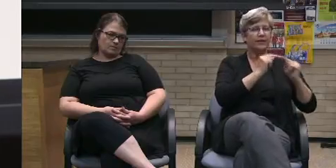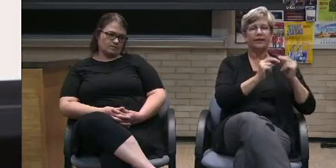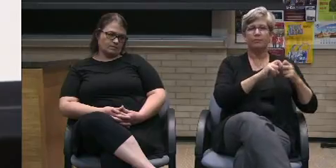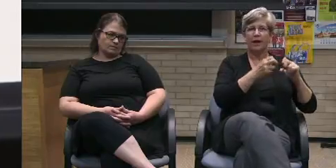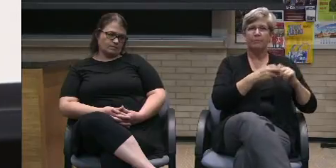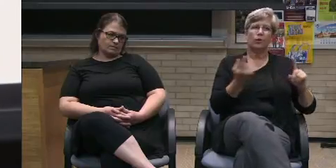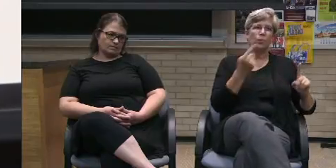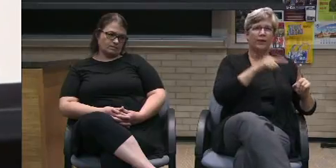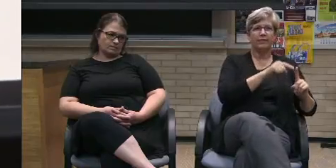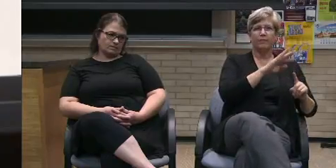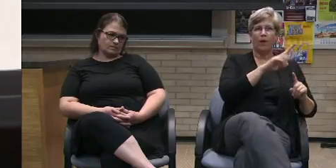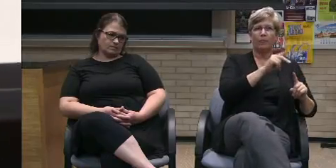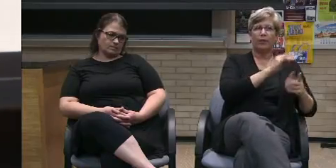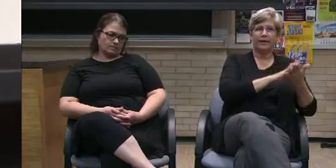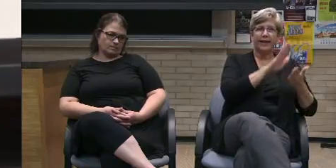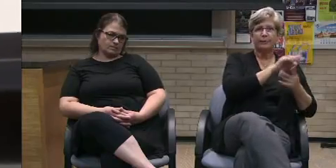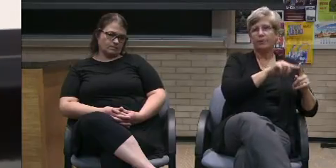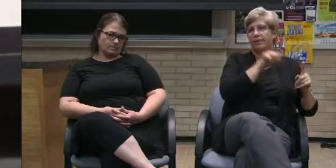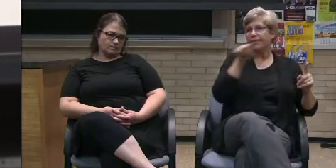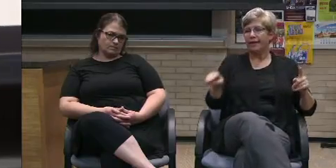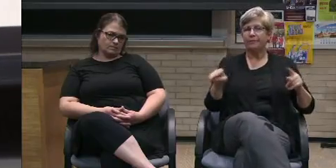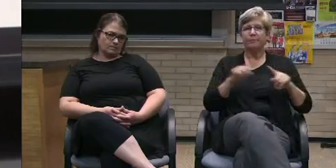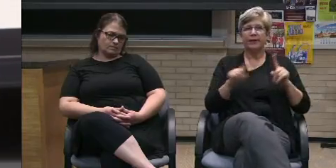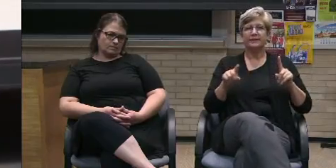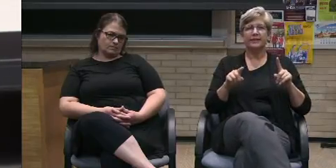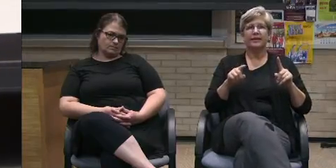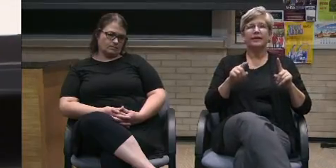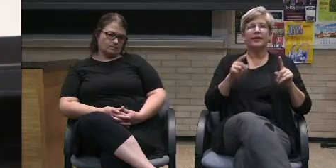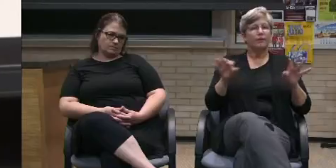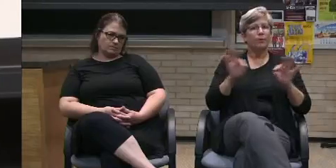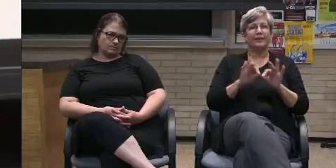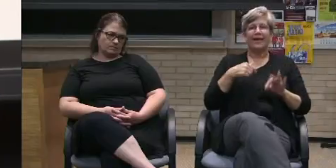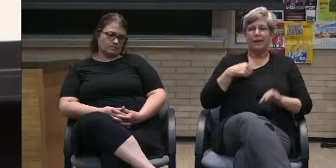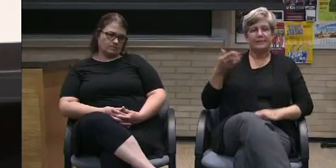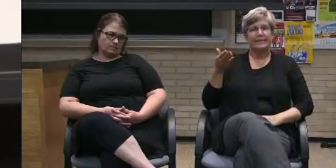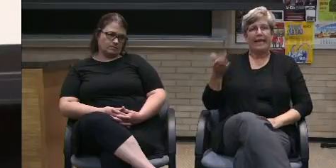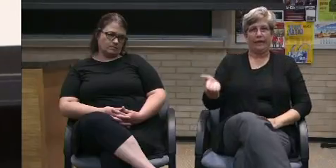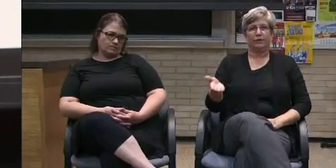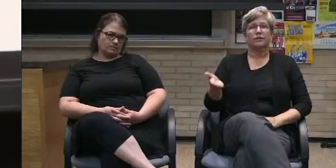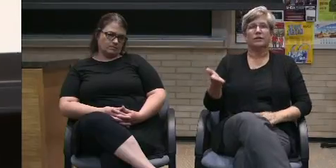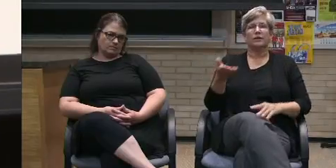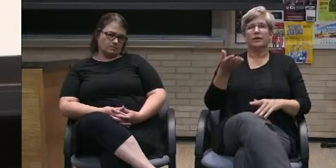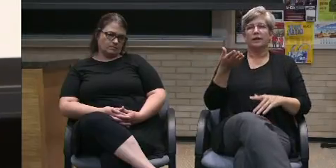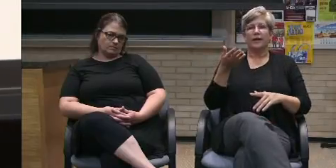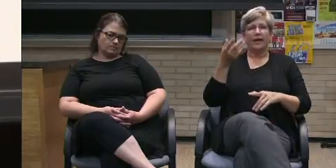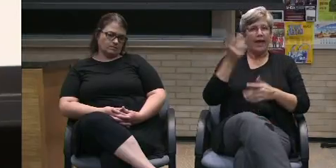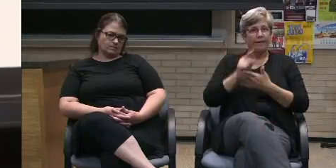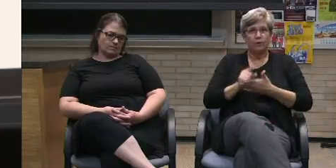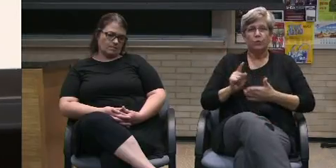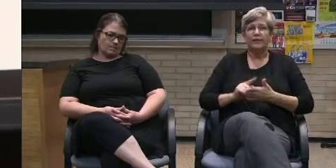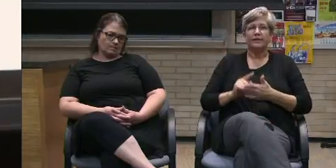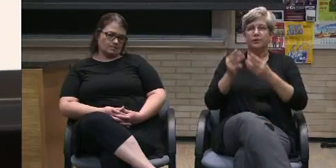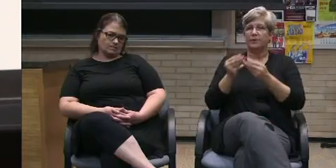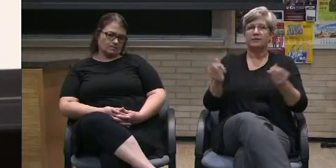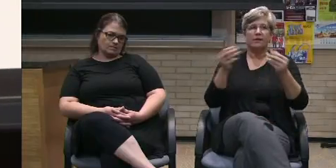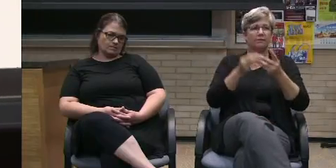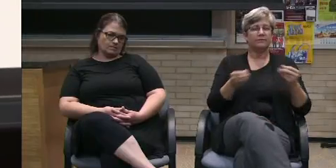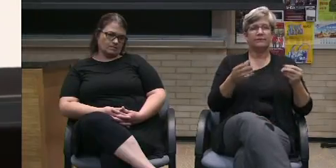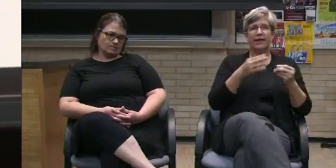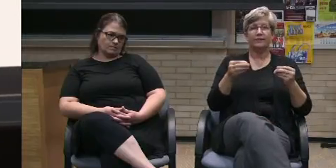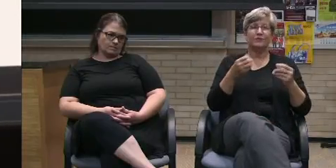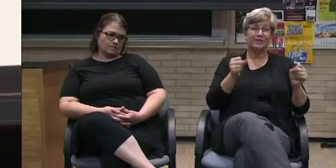come up with the funds to pay someone else. But the idea of being present to resolve things that came up, but also in terms of strategic planning,